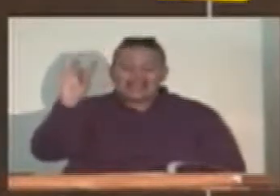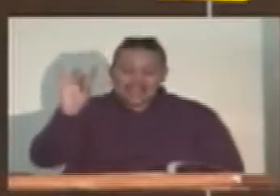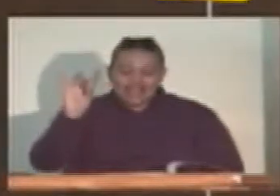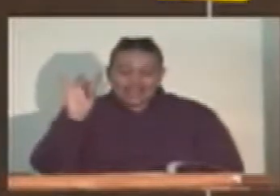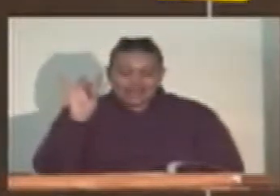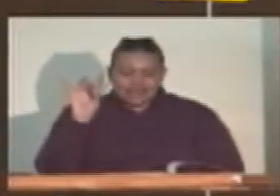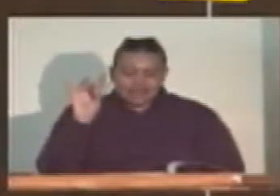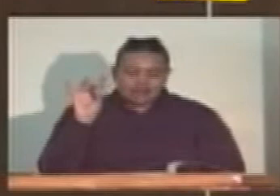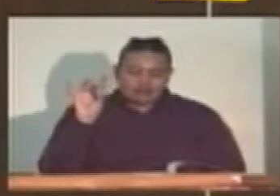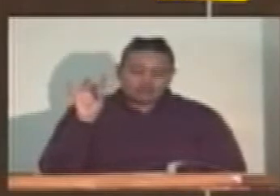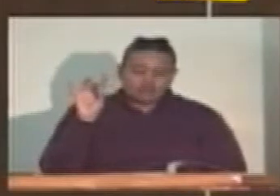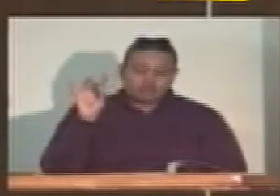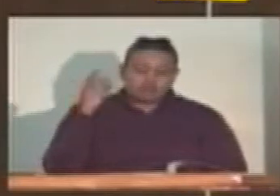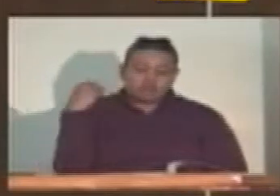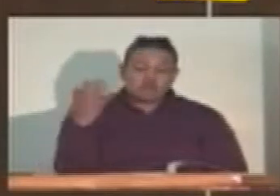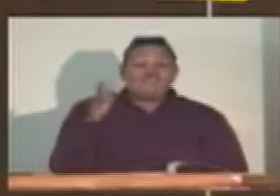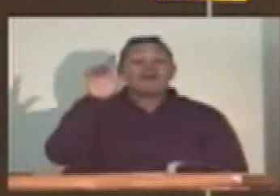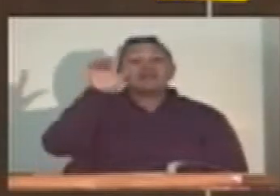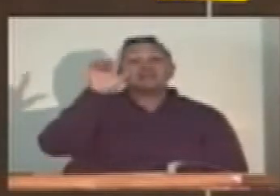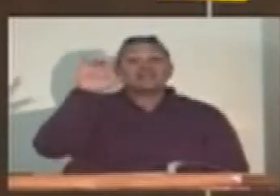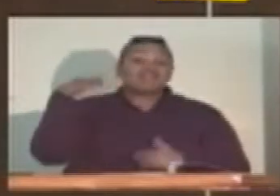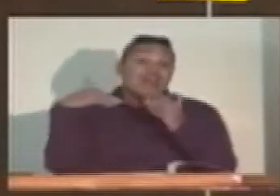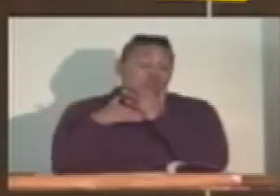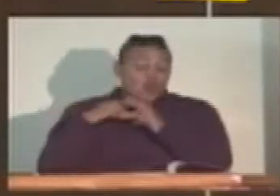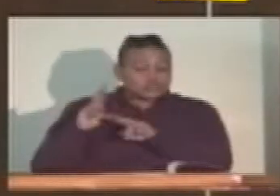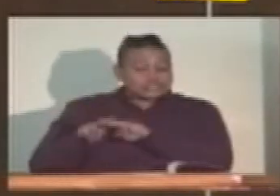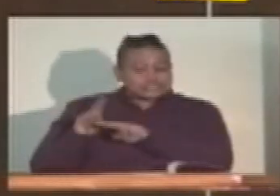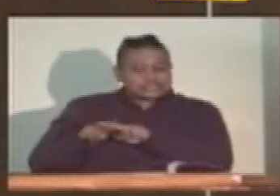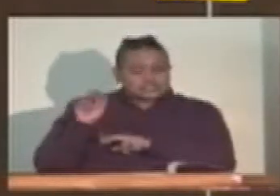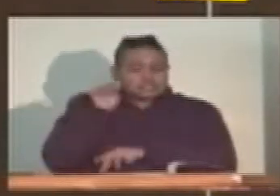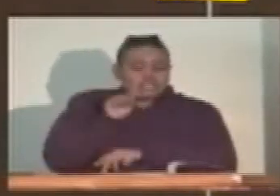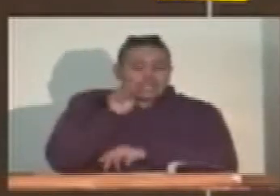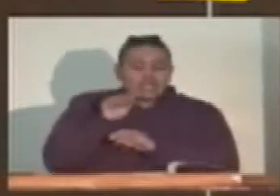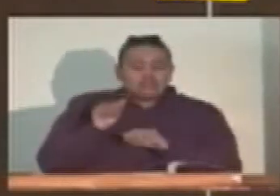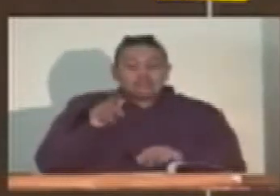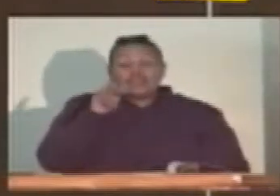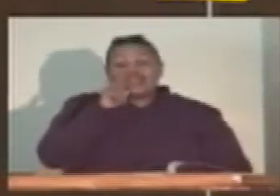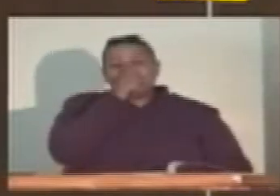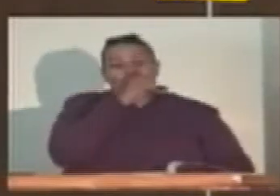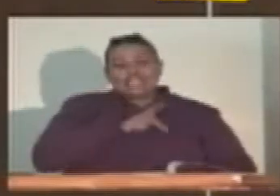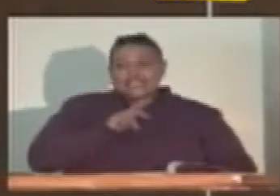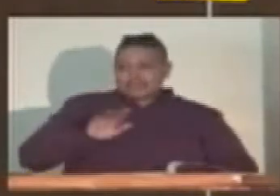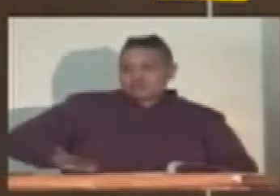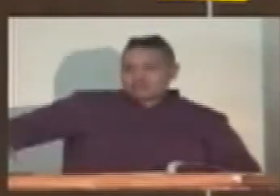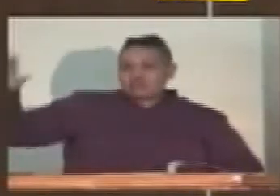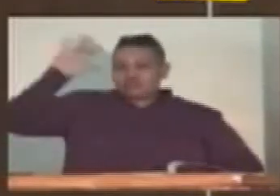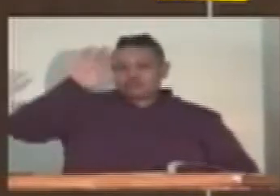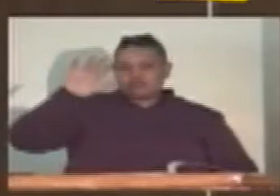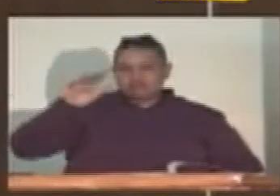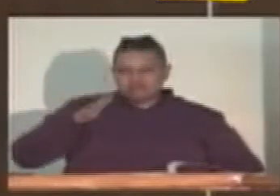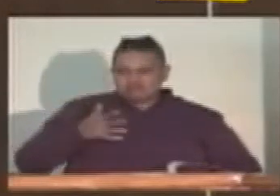7, 1998, to provide 25,000 seats daily within the KMTR.